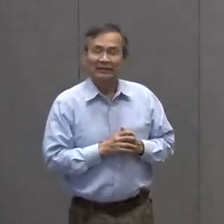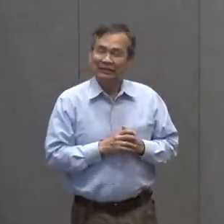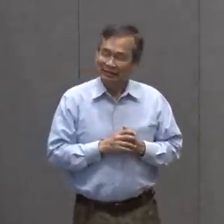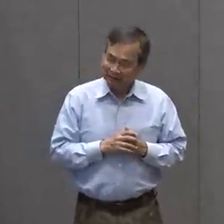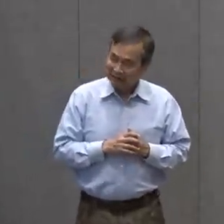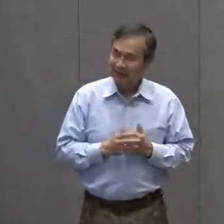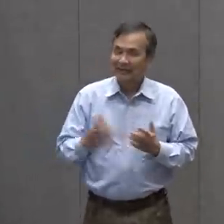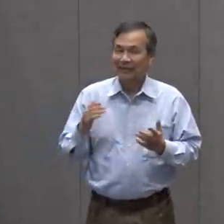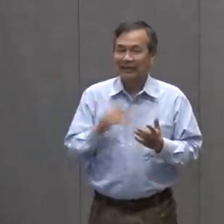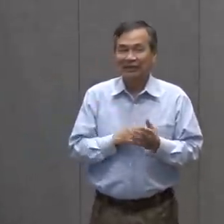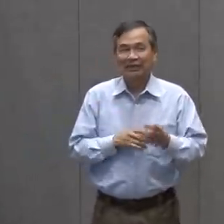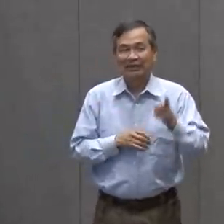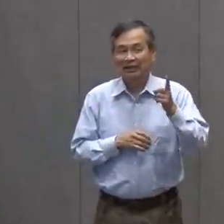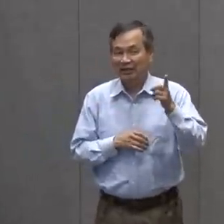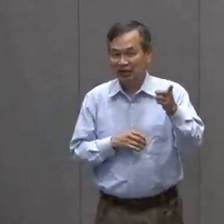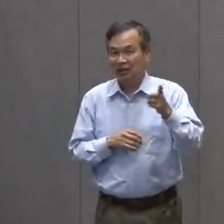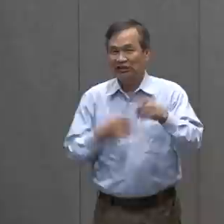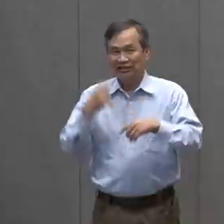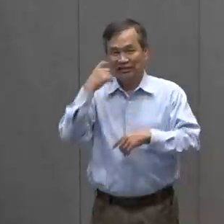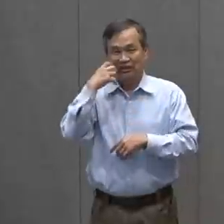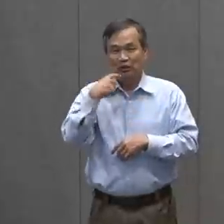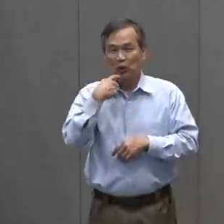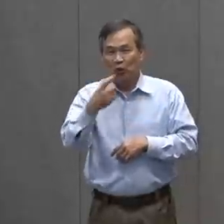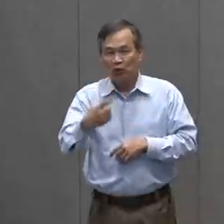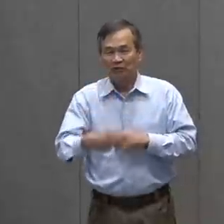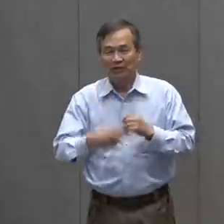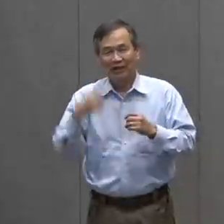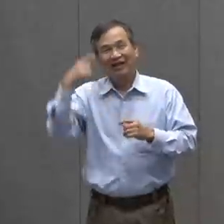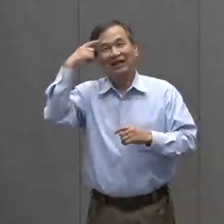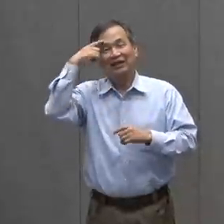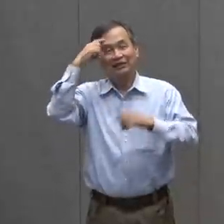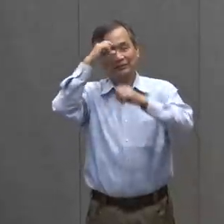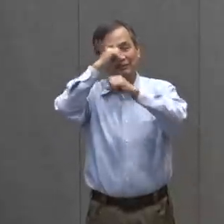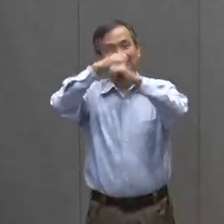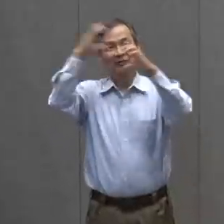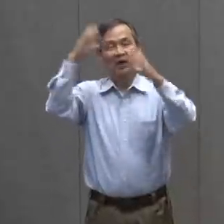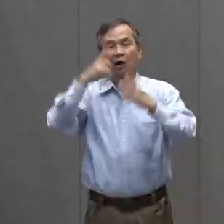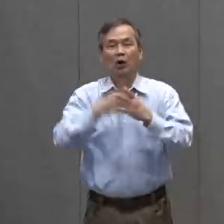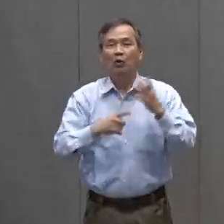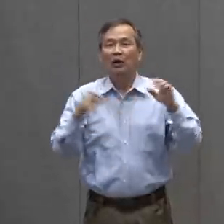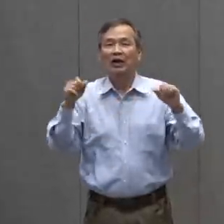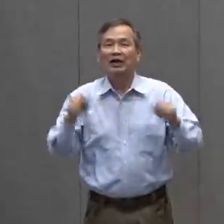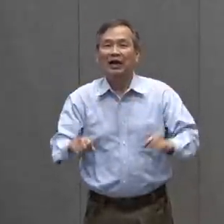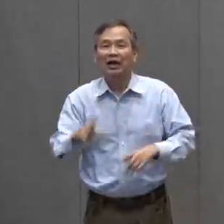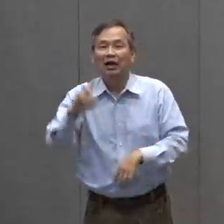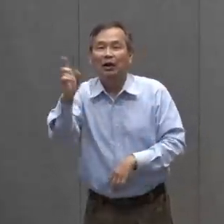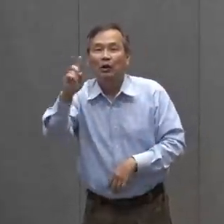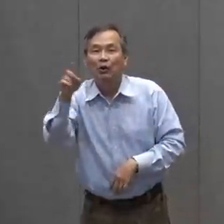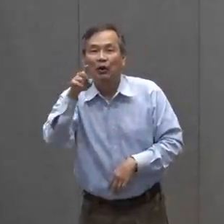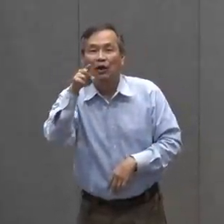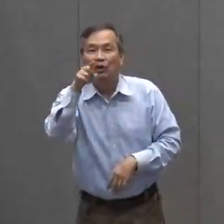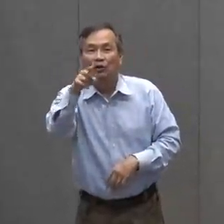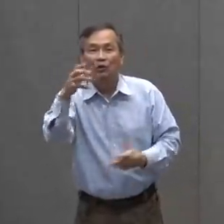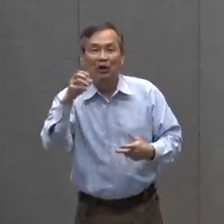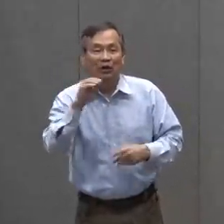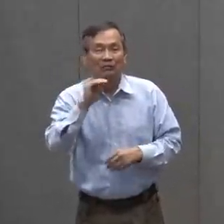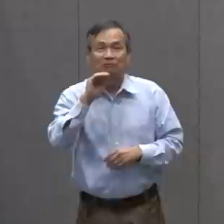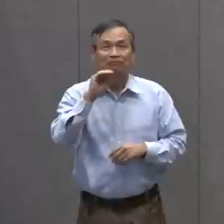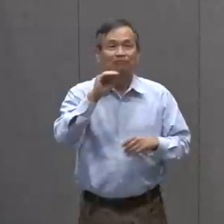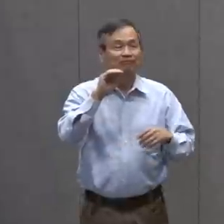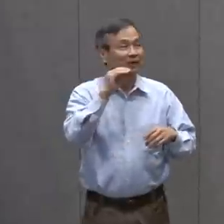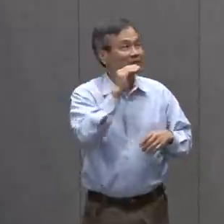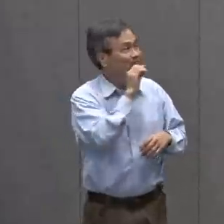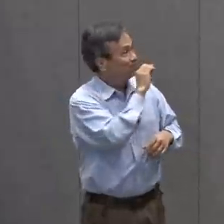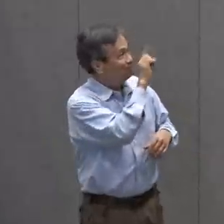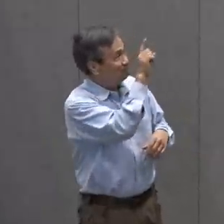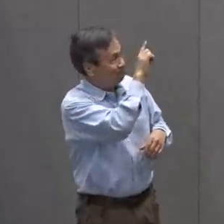Ms. Gaudette had talked to you about before, think about strategically, where would you want to place that 6? Where is it going to